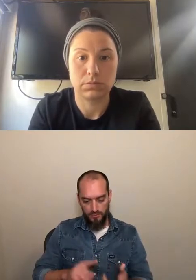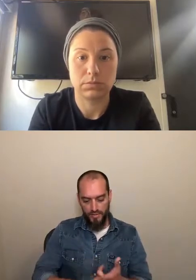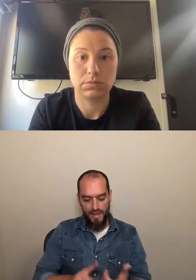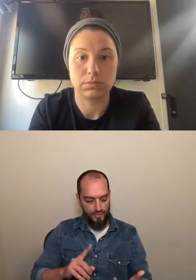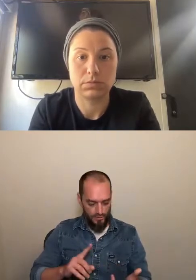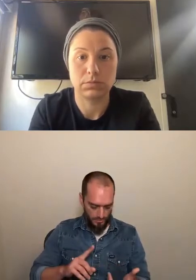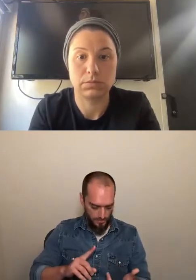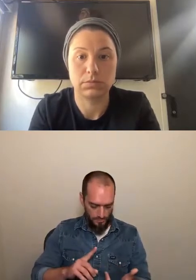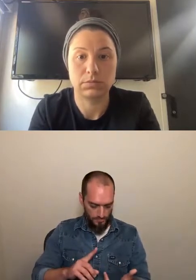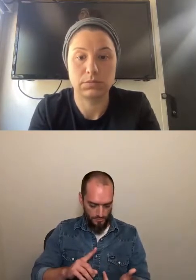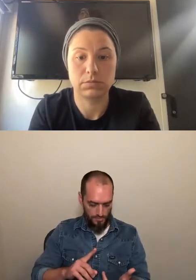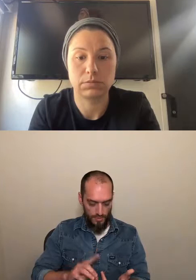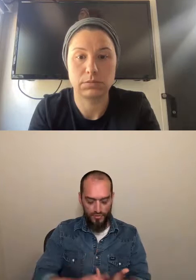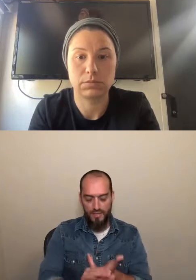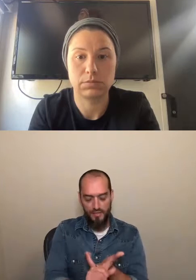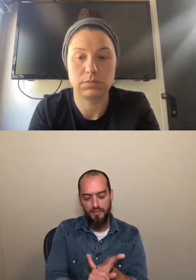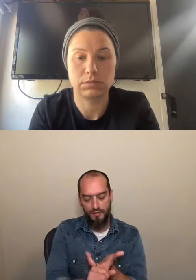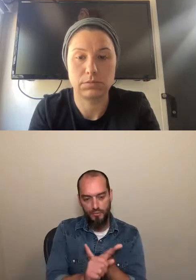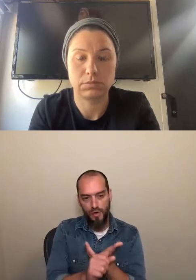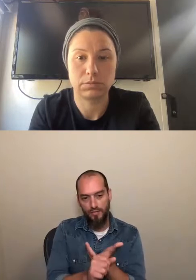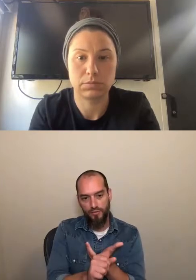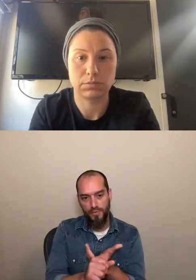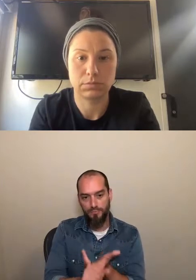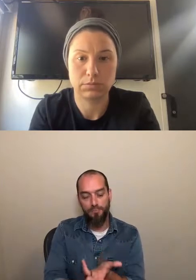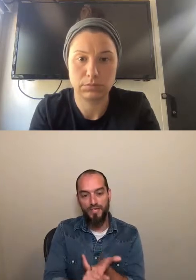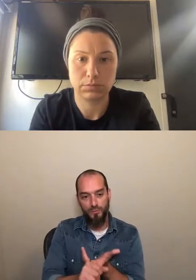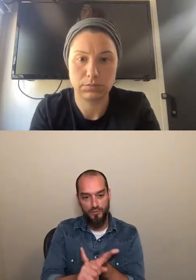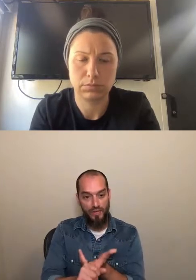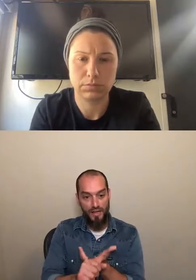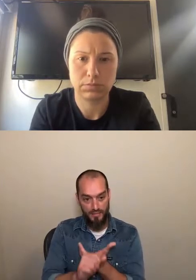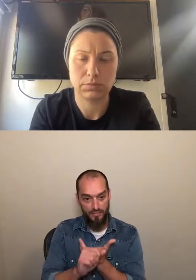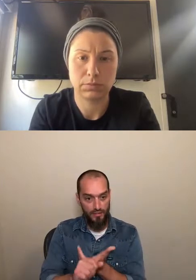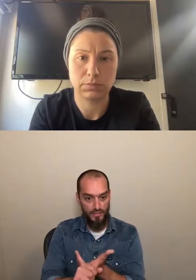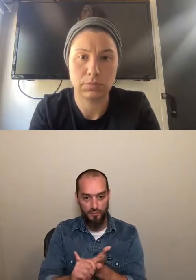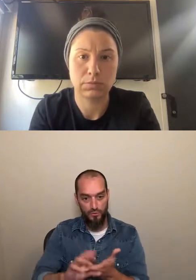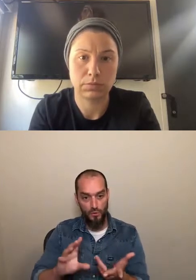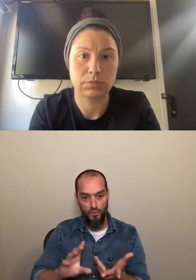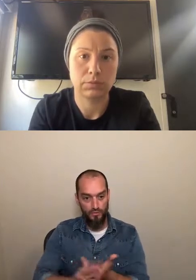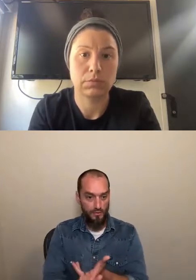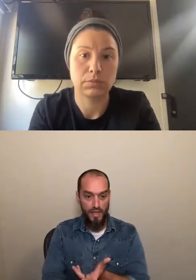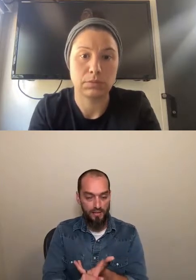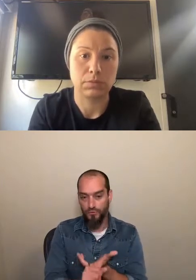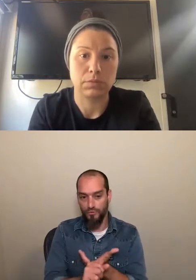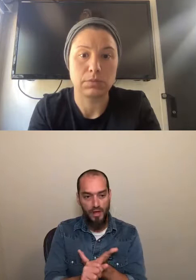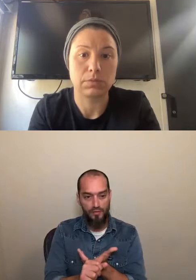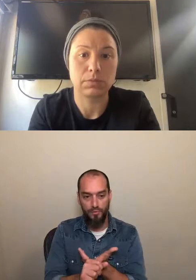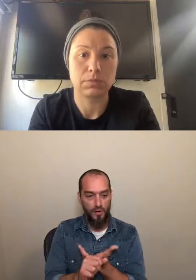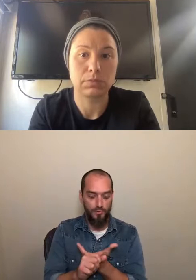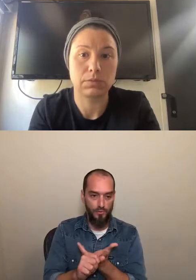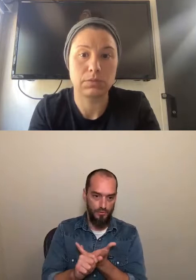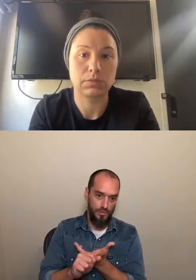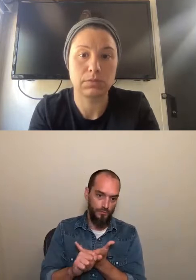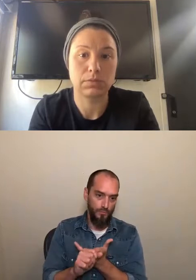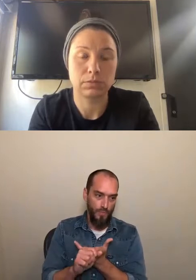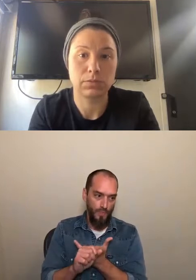to give them the answers that they need to either make peace with the fact that there is mold or, hey, you do not have a problem